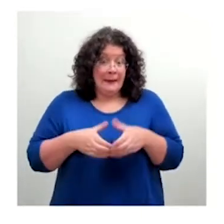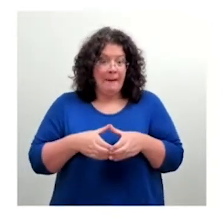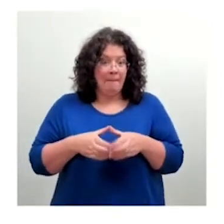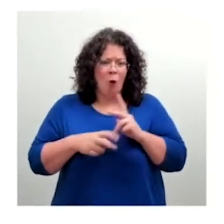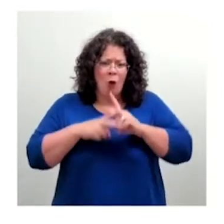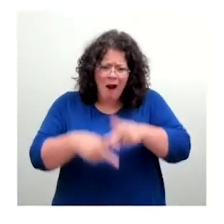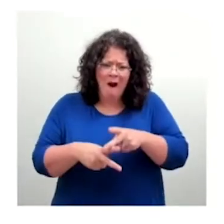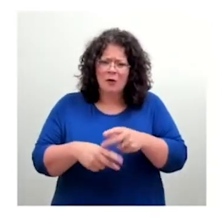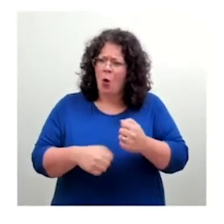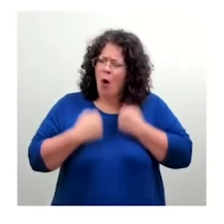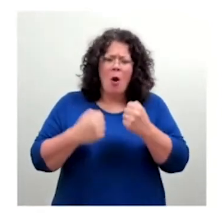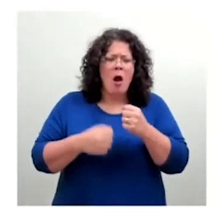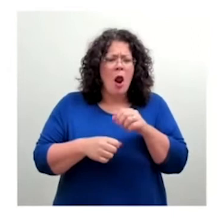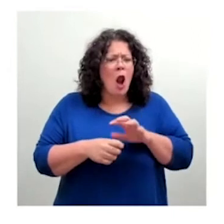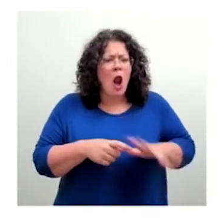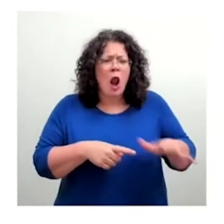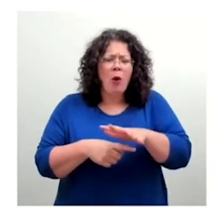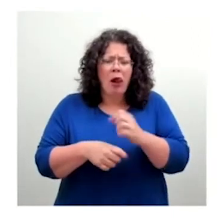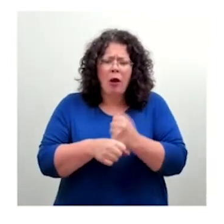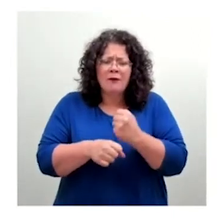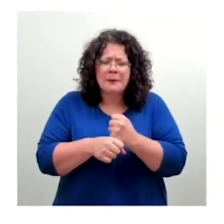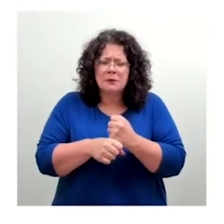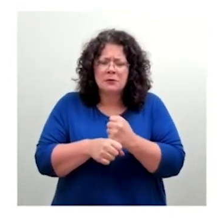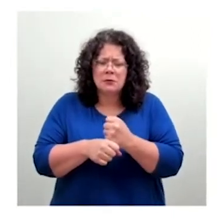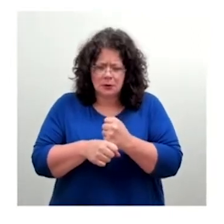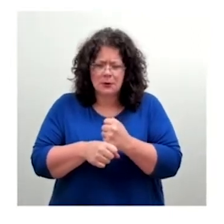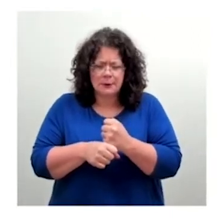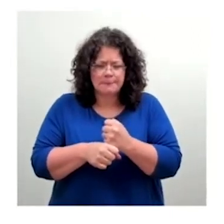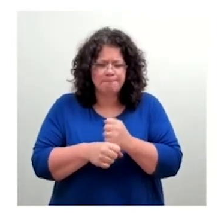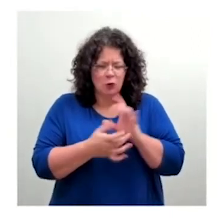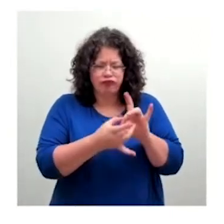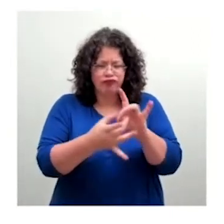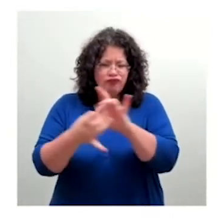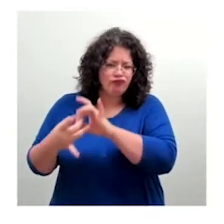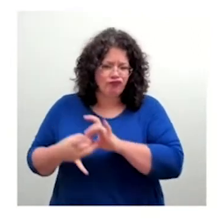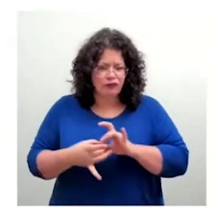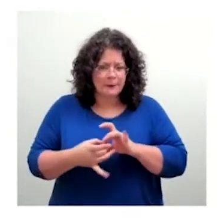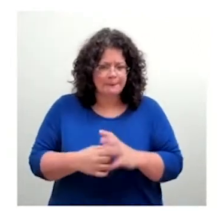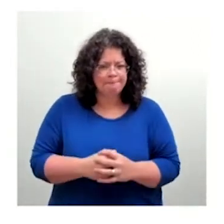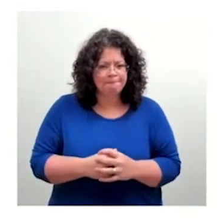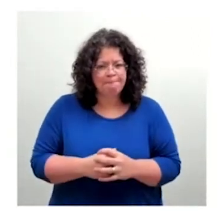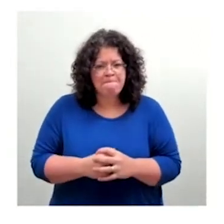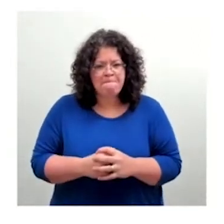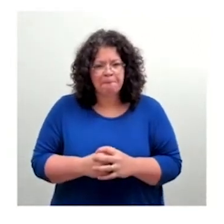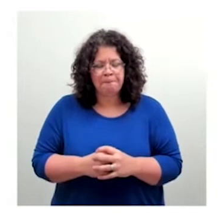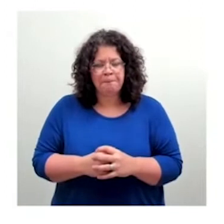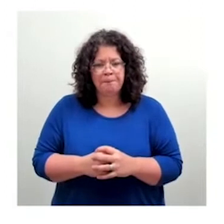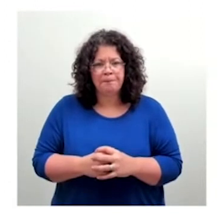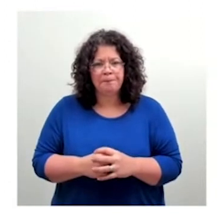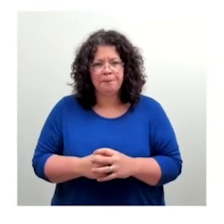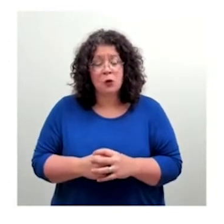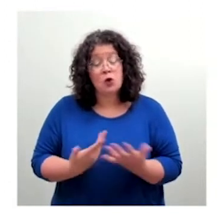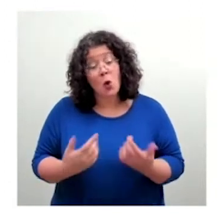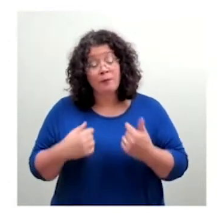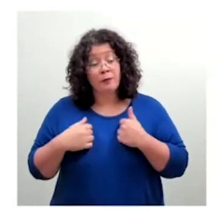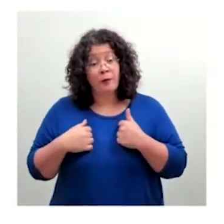in terms of accessible smart cities and spaces. So, you know, we obviously provide